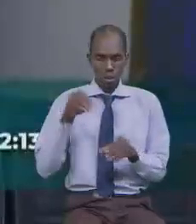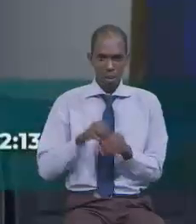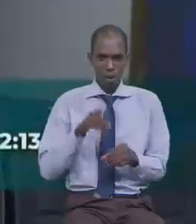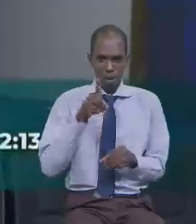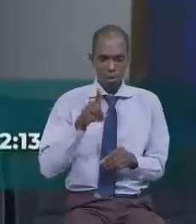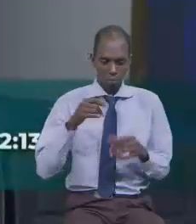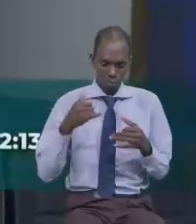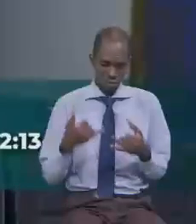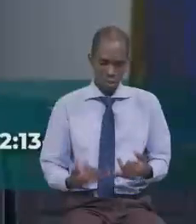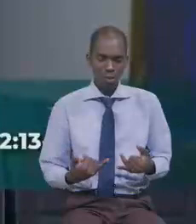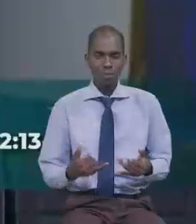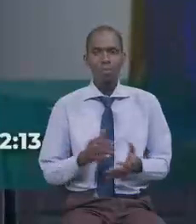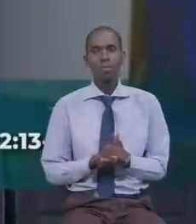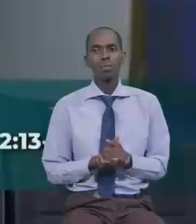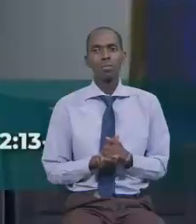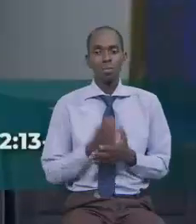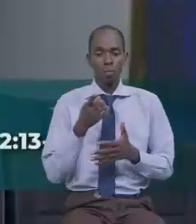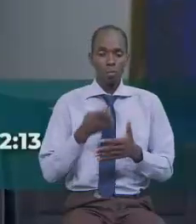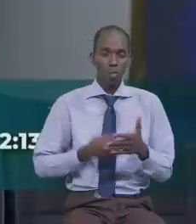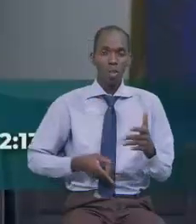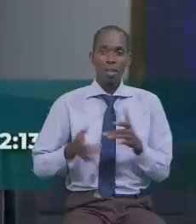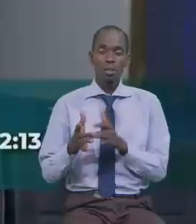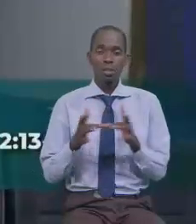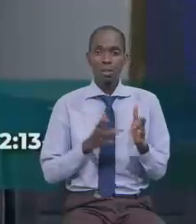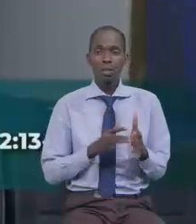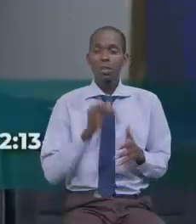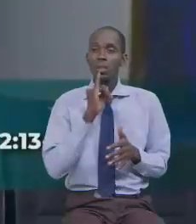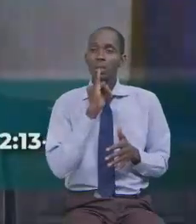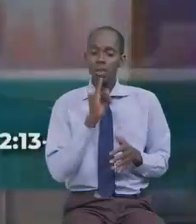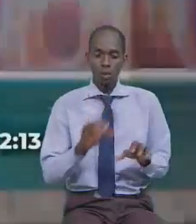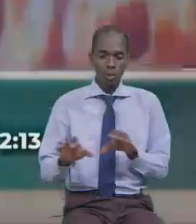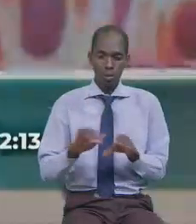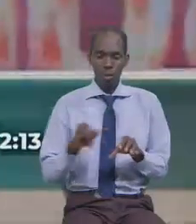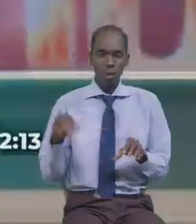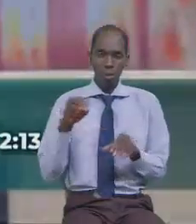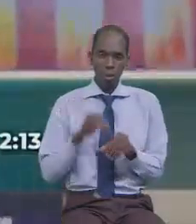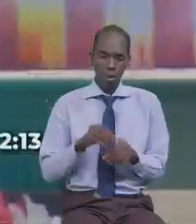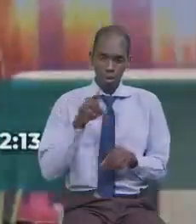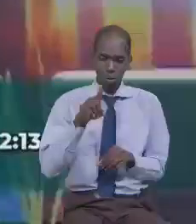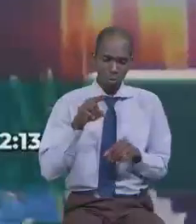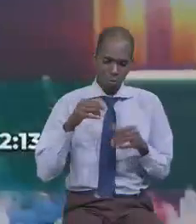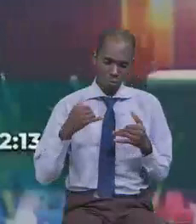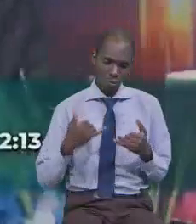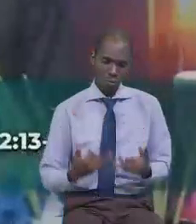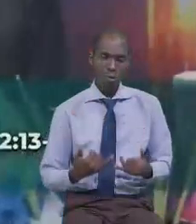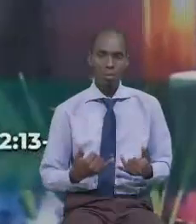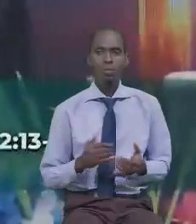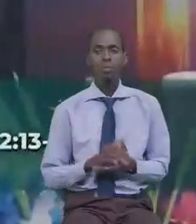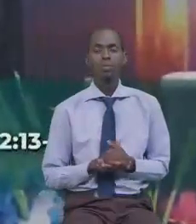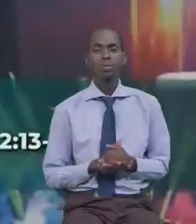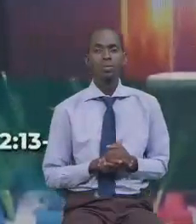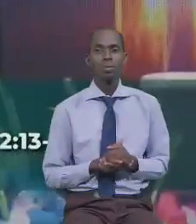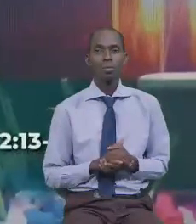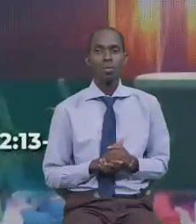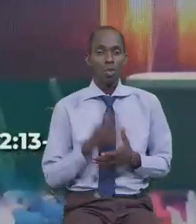right now. What Jesus is doing in you now. What he